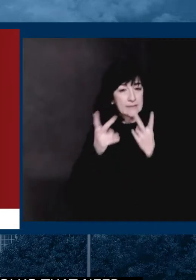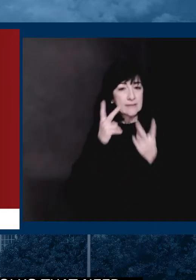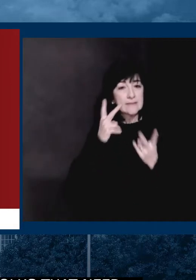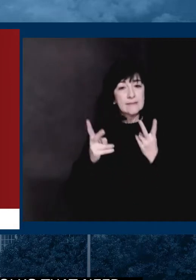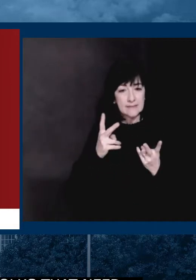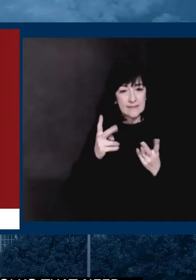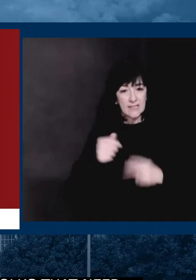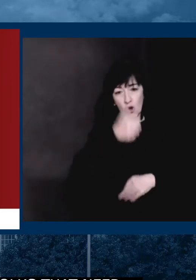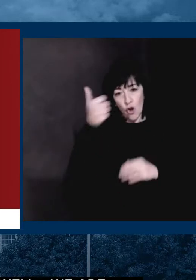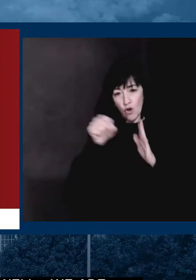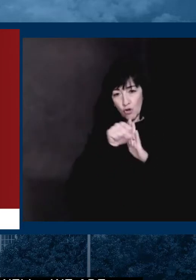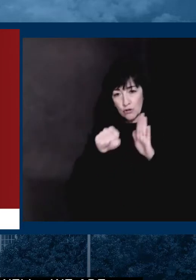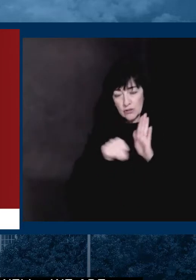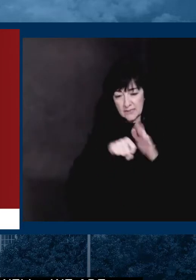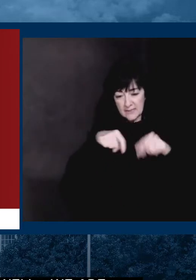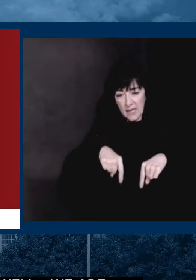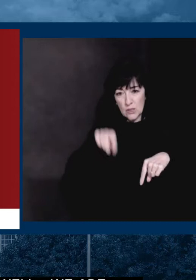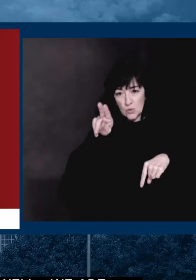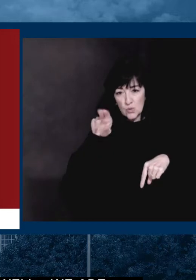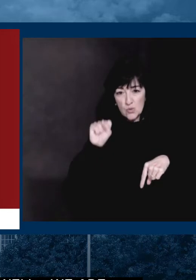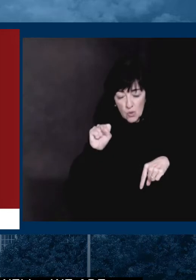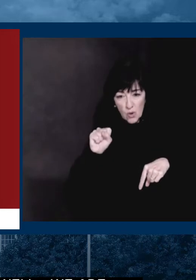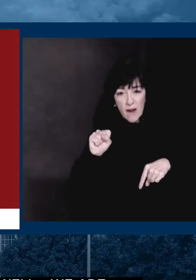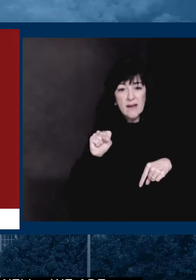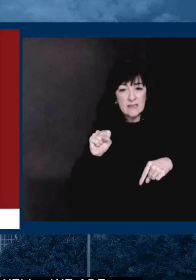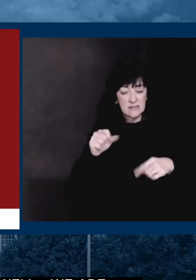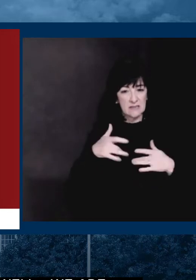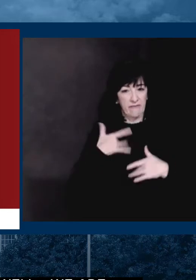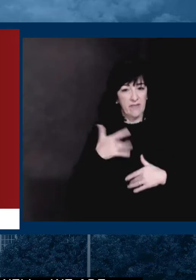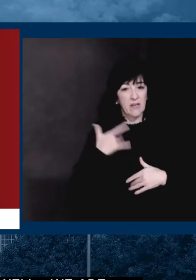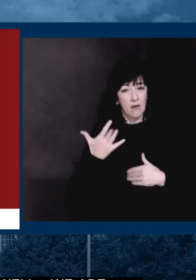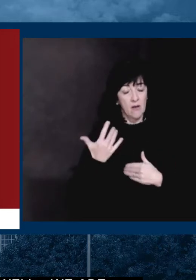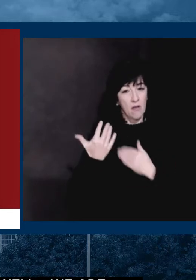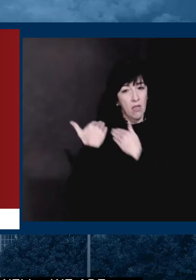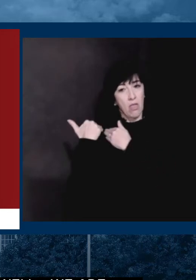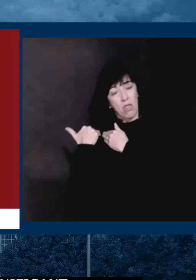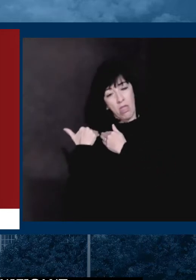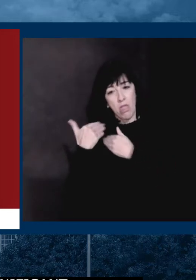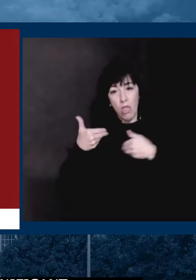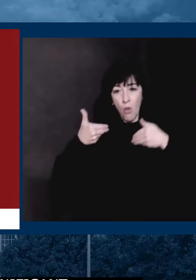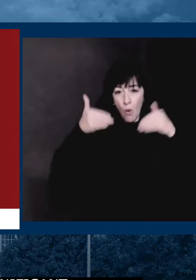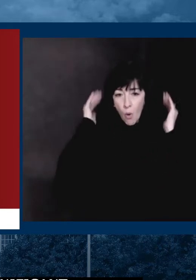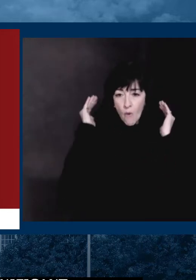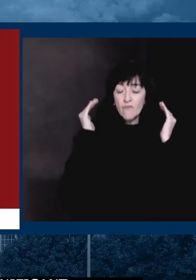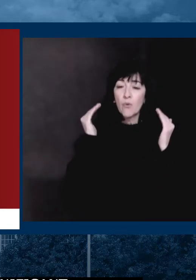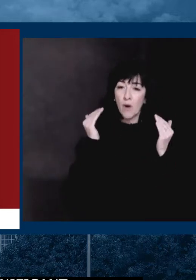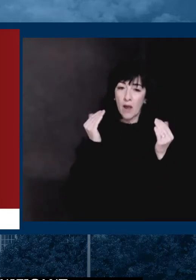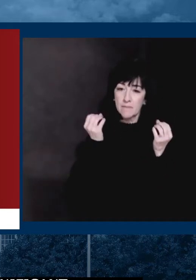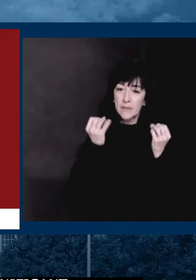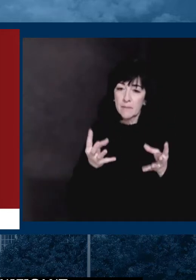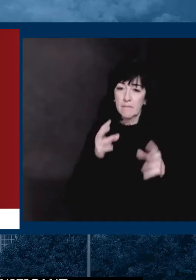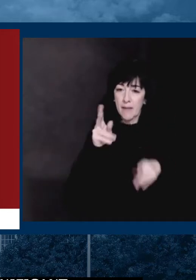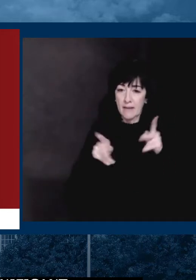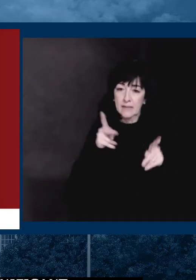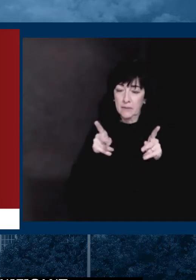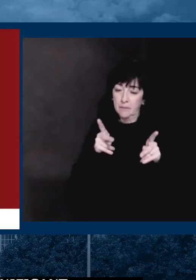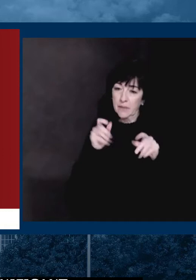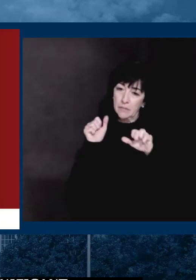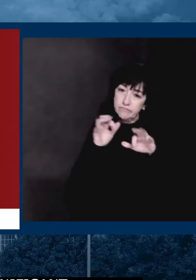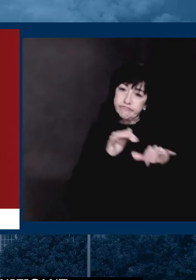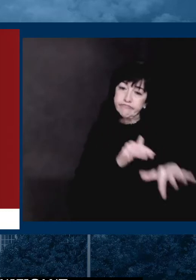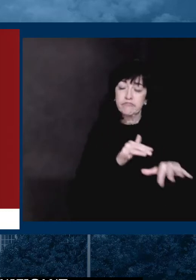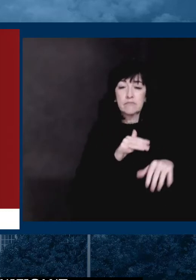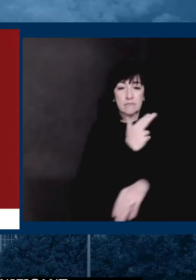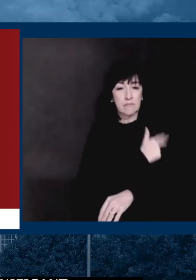to those who present with COVID-19. We're not at that place yet. The hospitals are doing a good job in managing